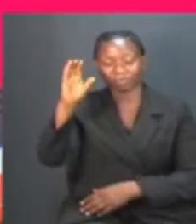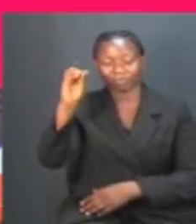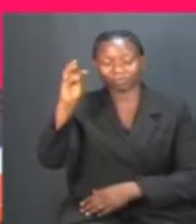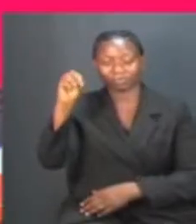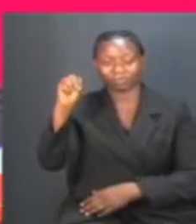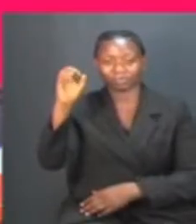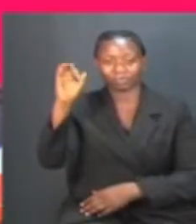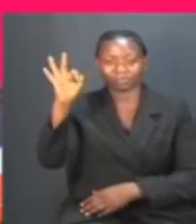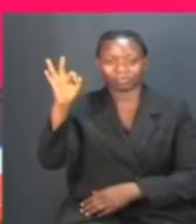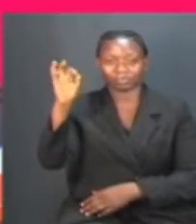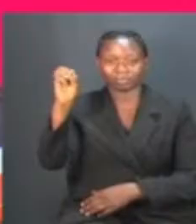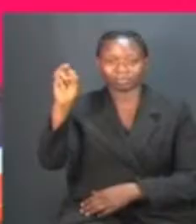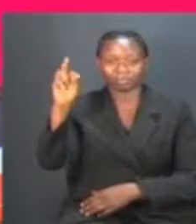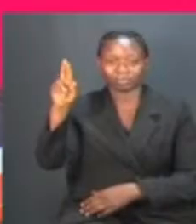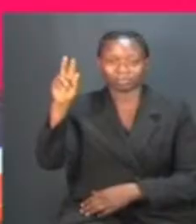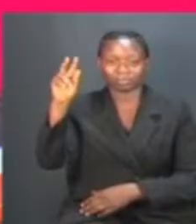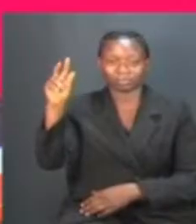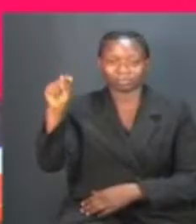Gansa.